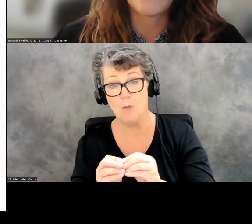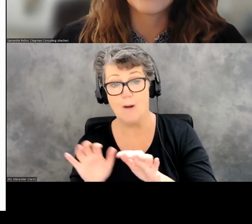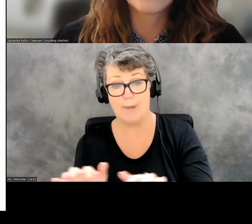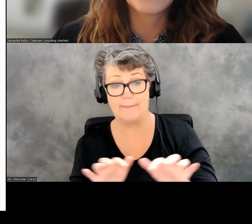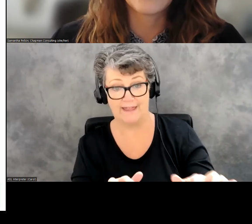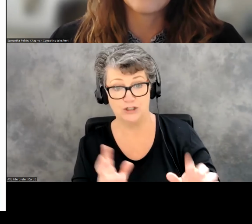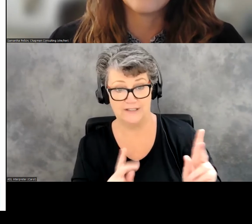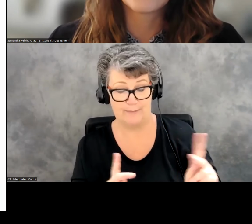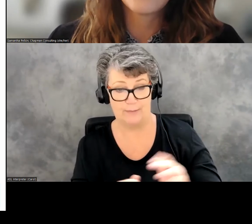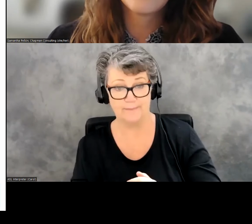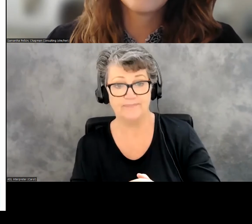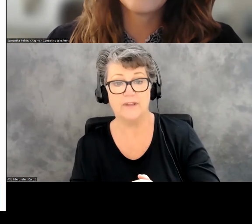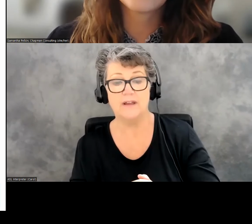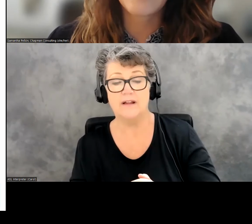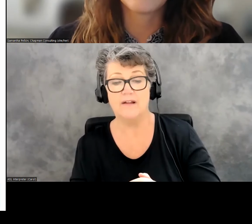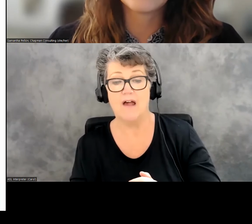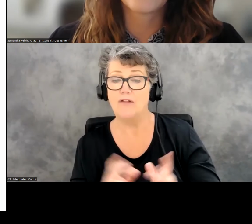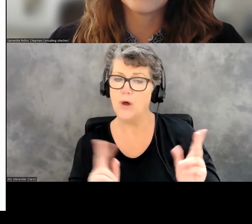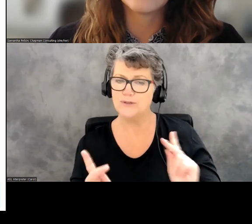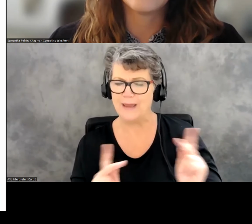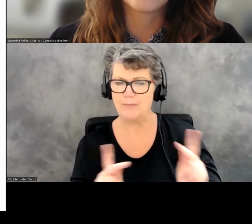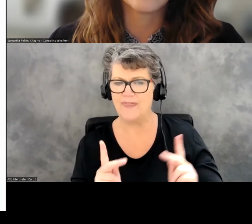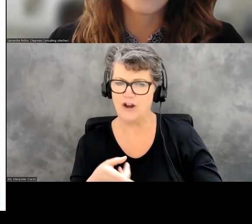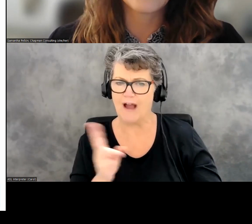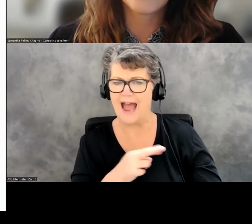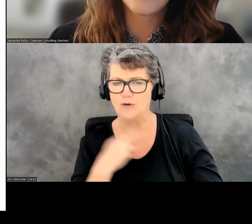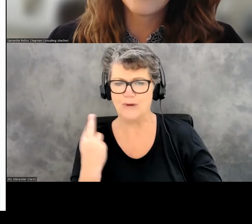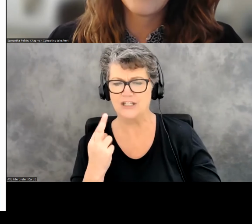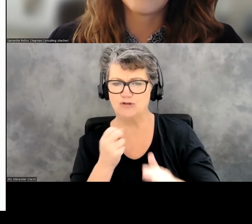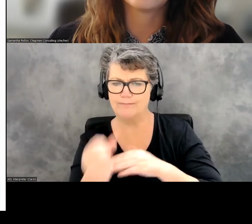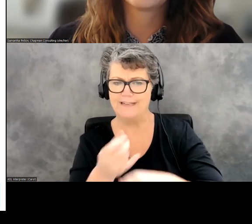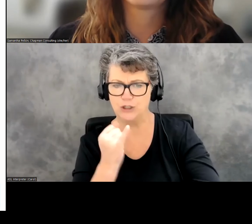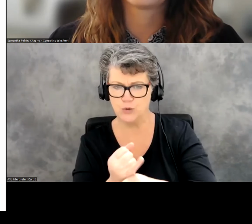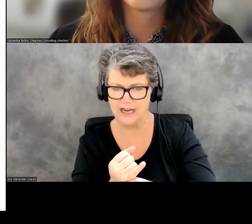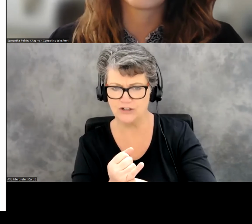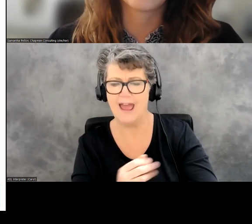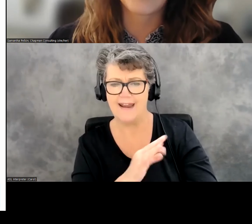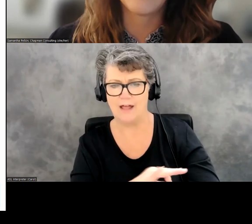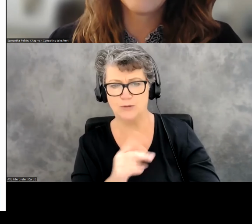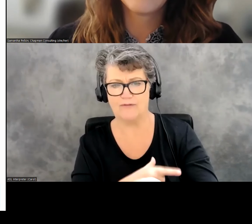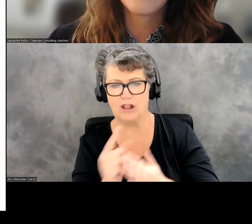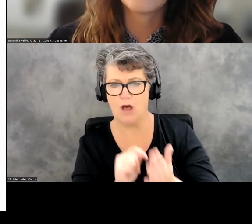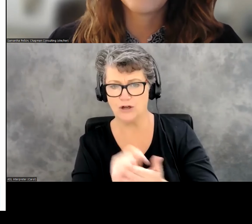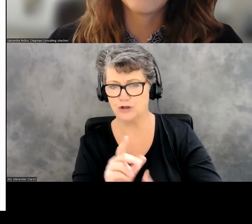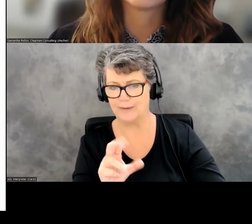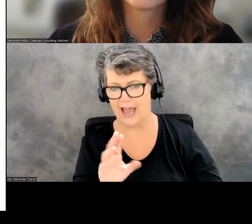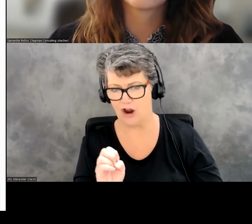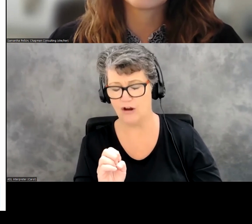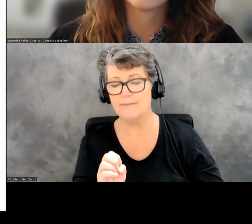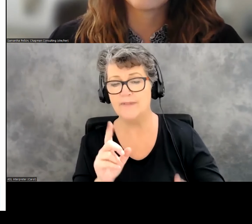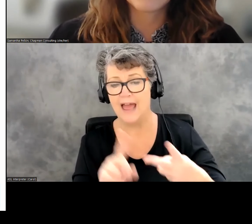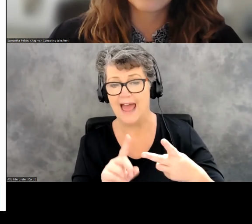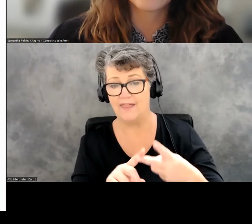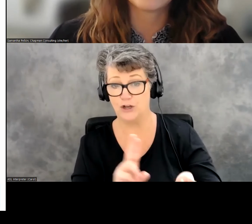populations of focus, which includes those at risk for institutionalization and eligible for long-term care, as well as